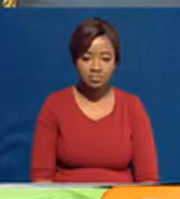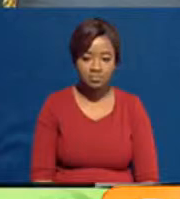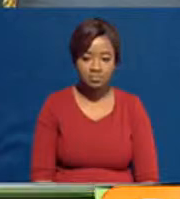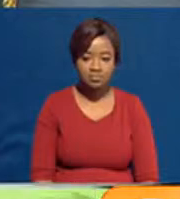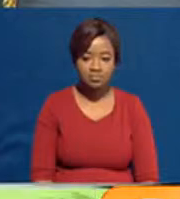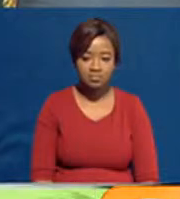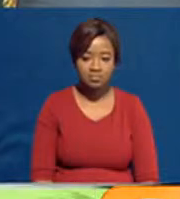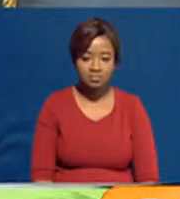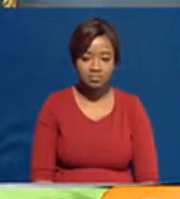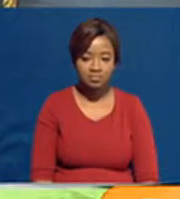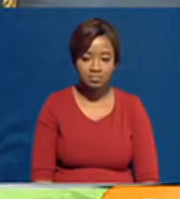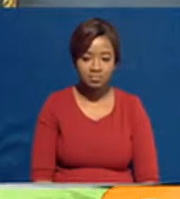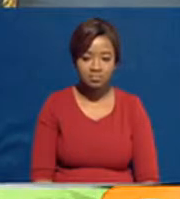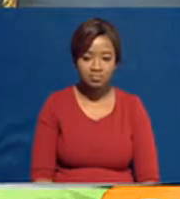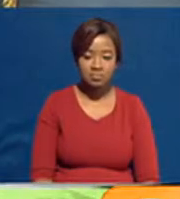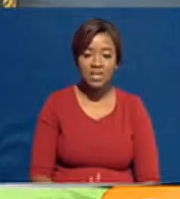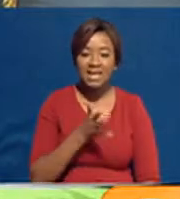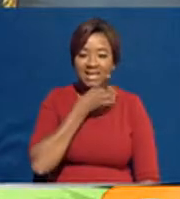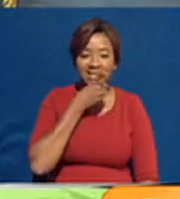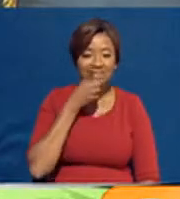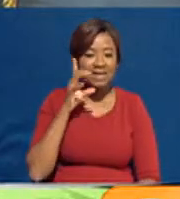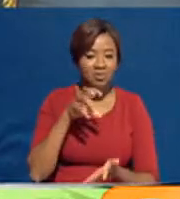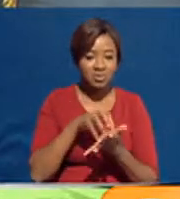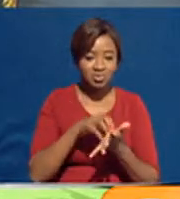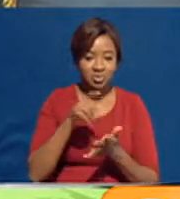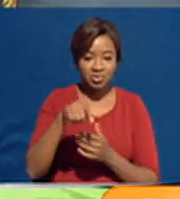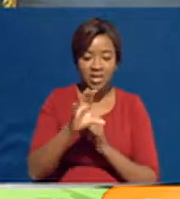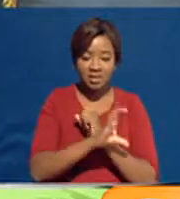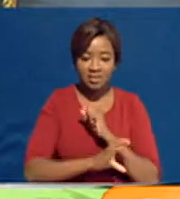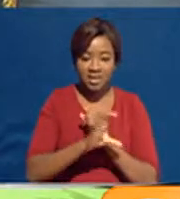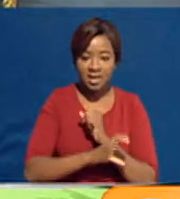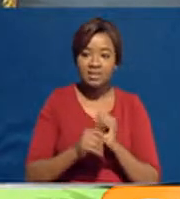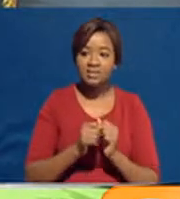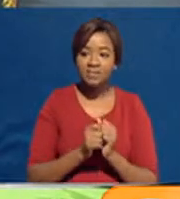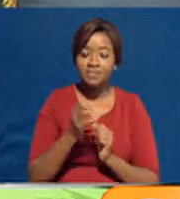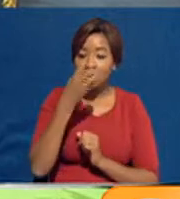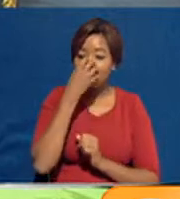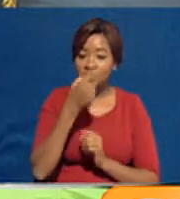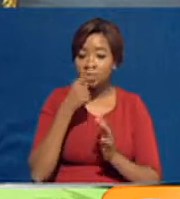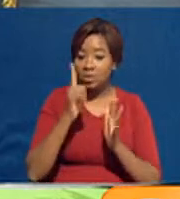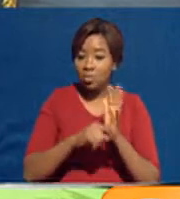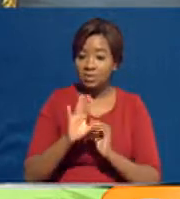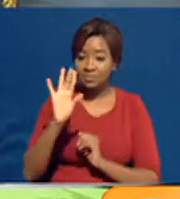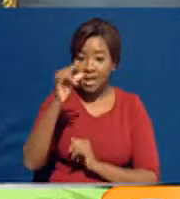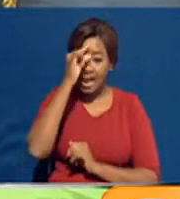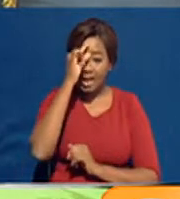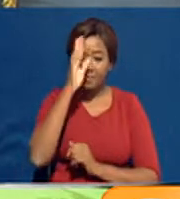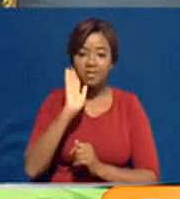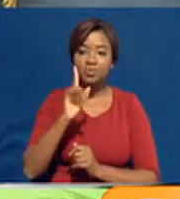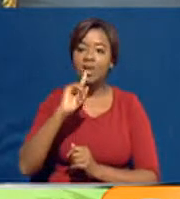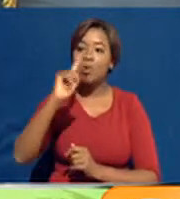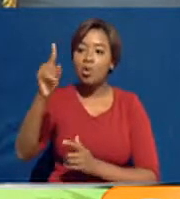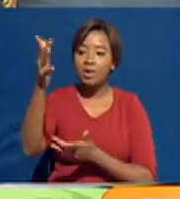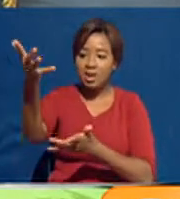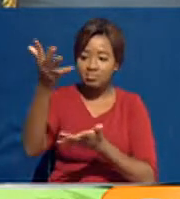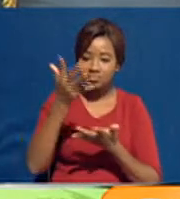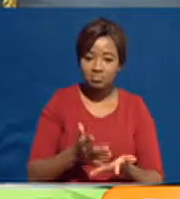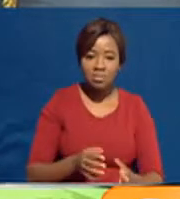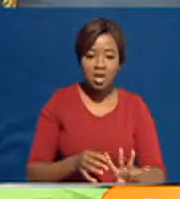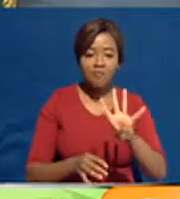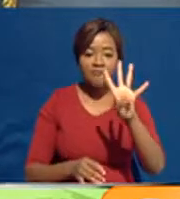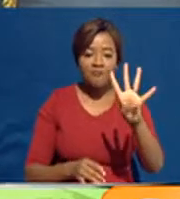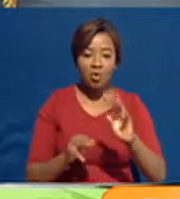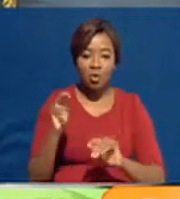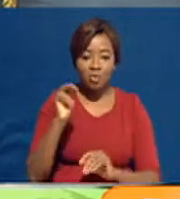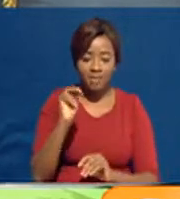On the drought situation in the country, President William Ruto says his government will import 4 million bags